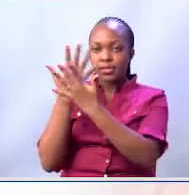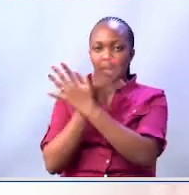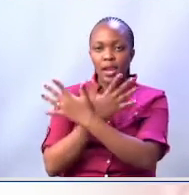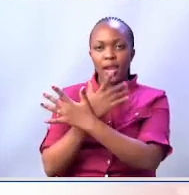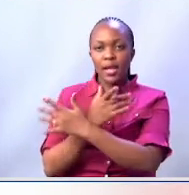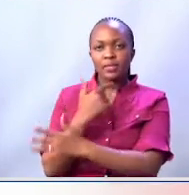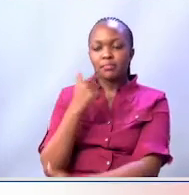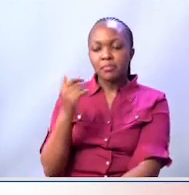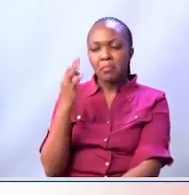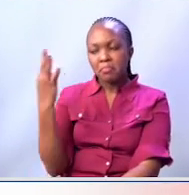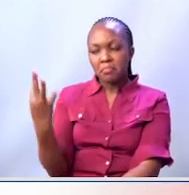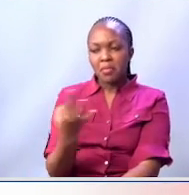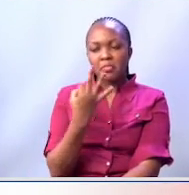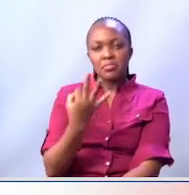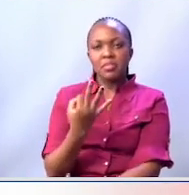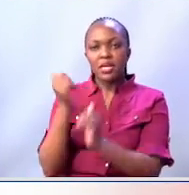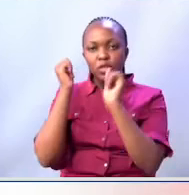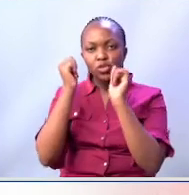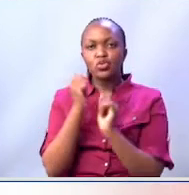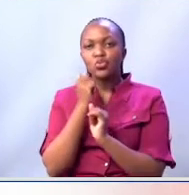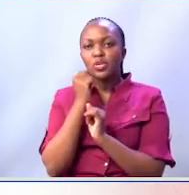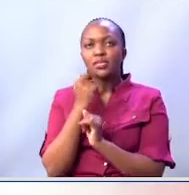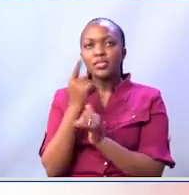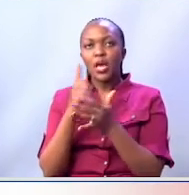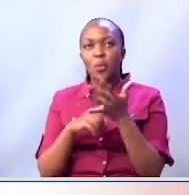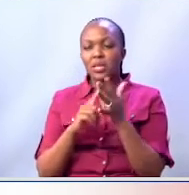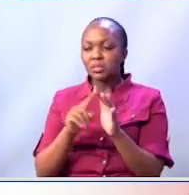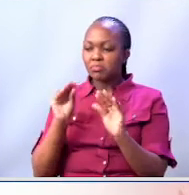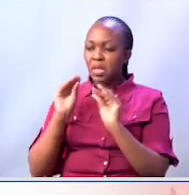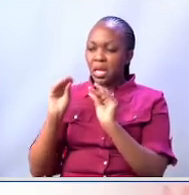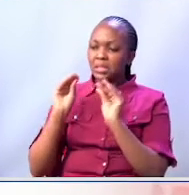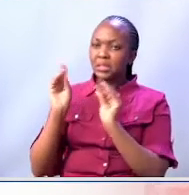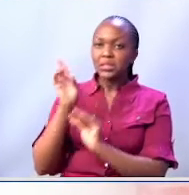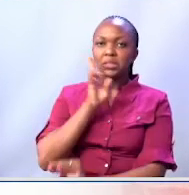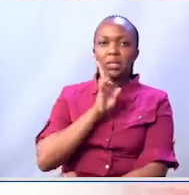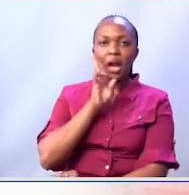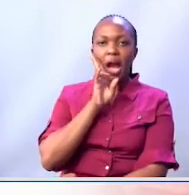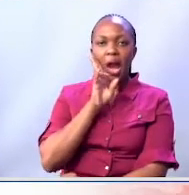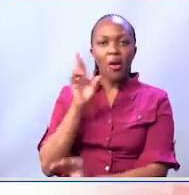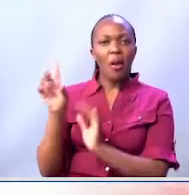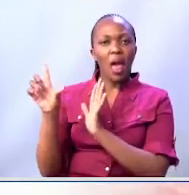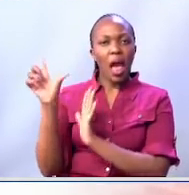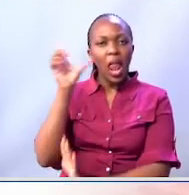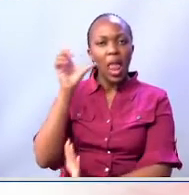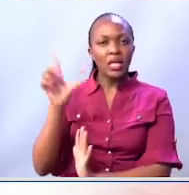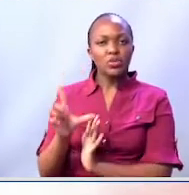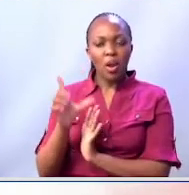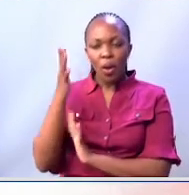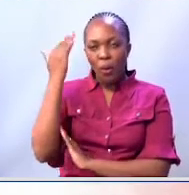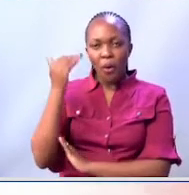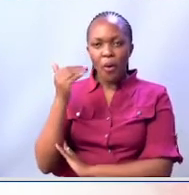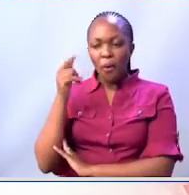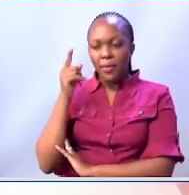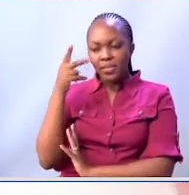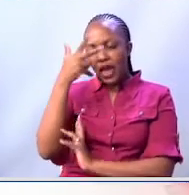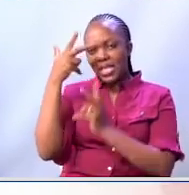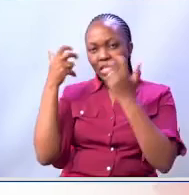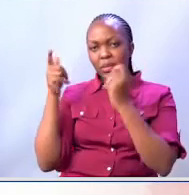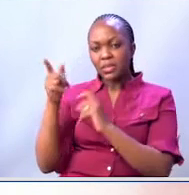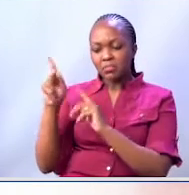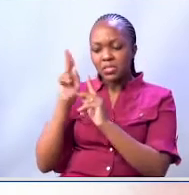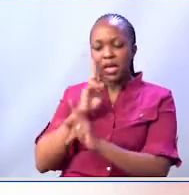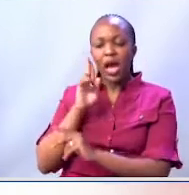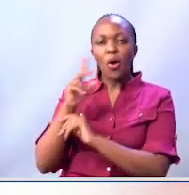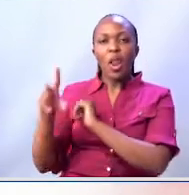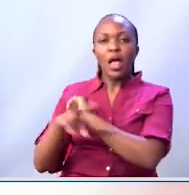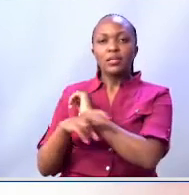three resorted to what they termed as teaching their uncle a lesson after they suspected him of stealing a phone and a